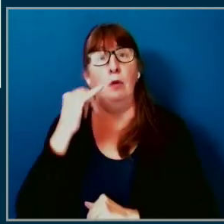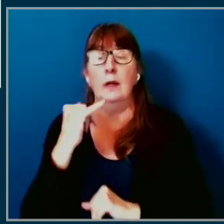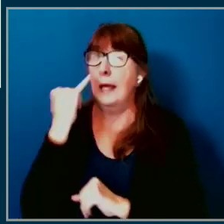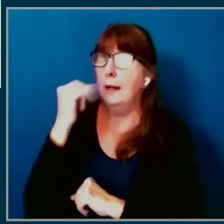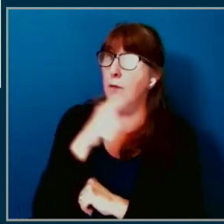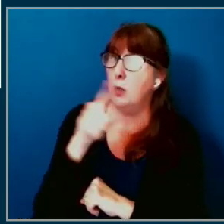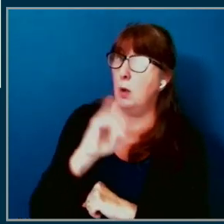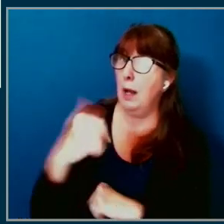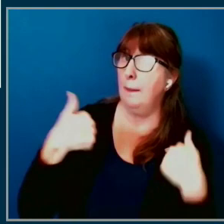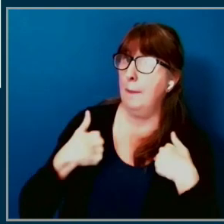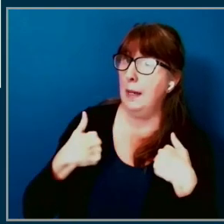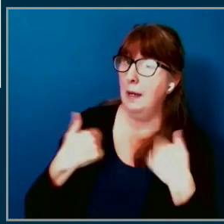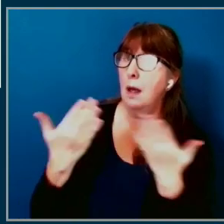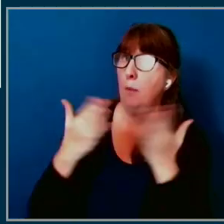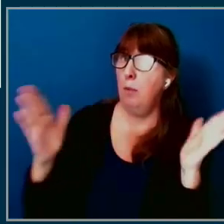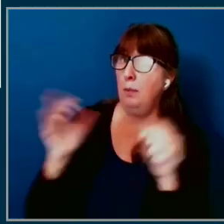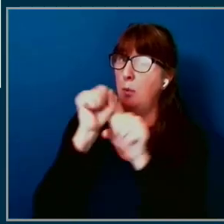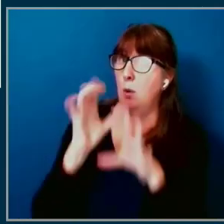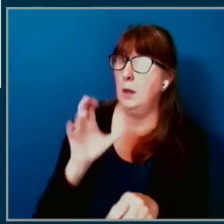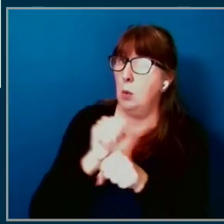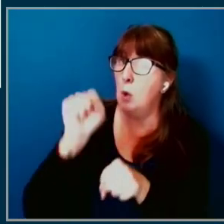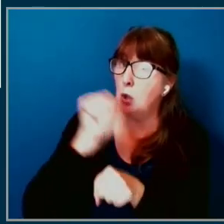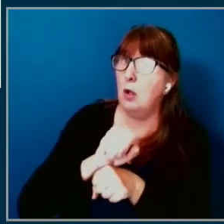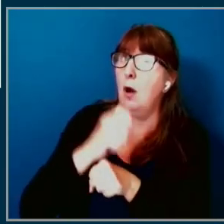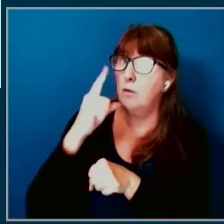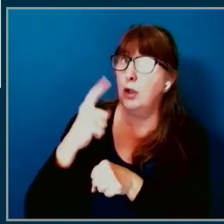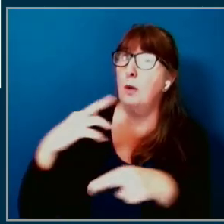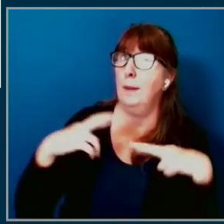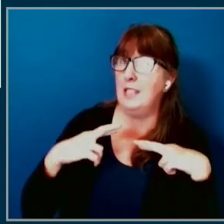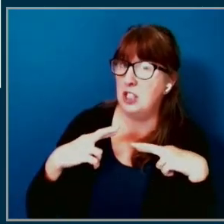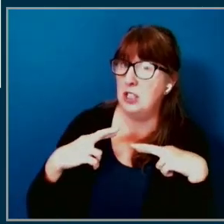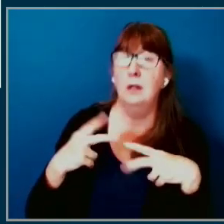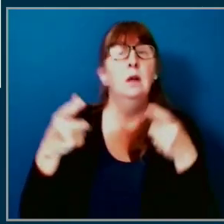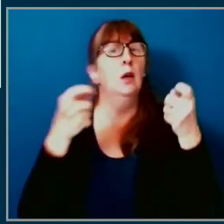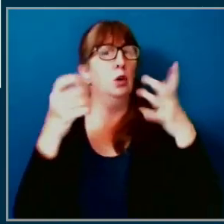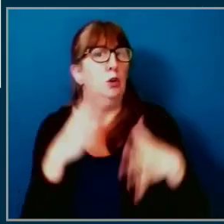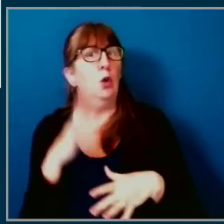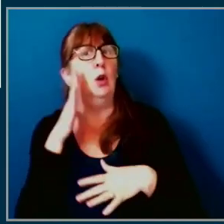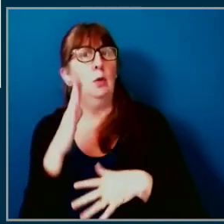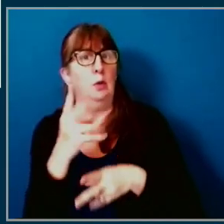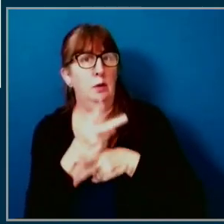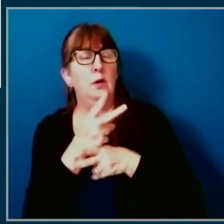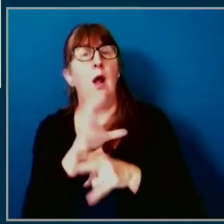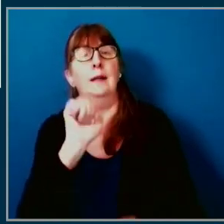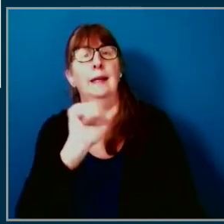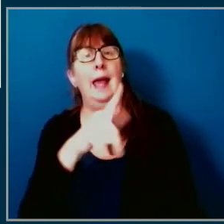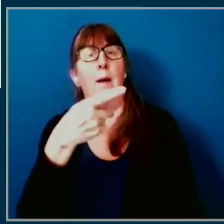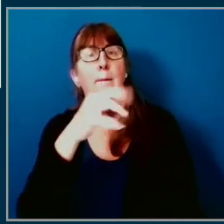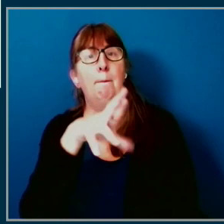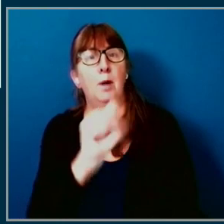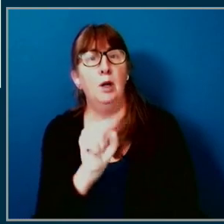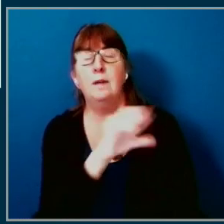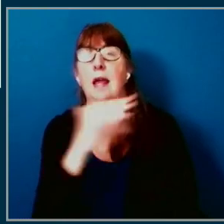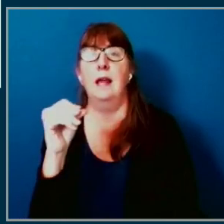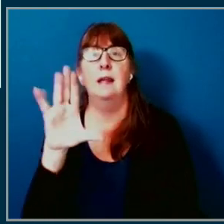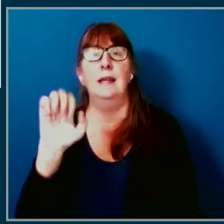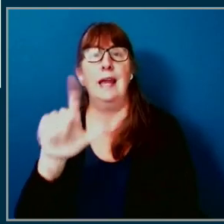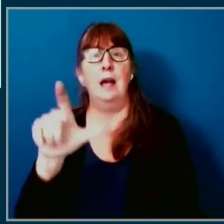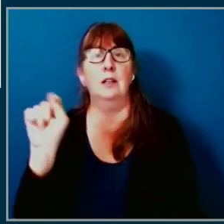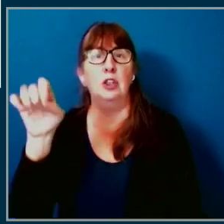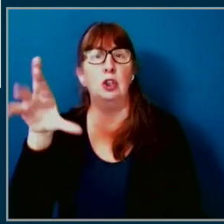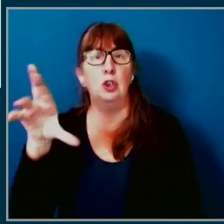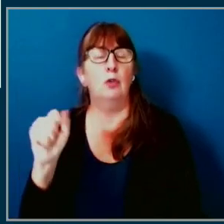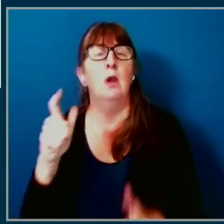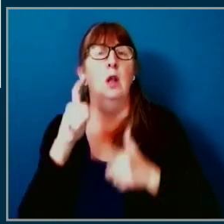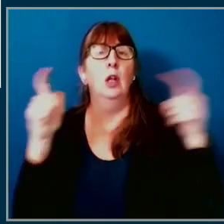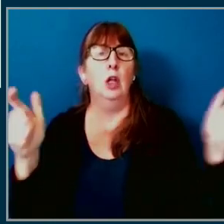public employee who works very hard for your pension, the controller sits on CalPERS and CalSTRS, which is the largest public pension fund in the